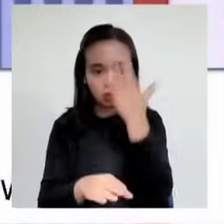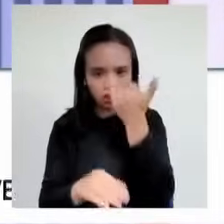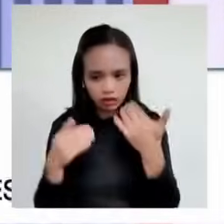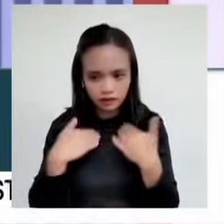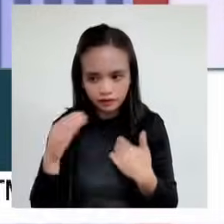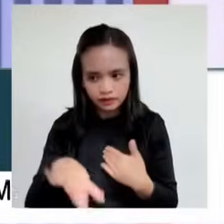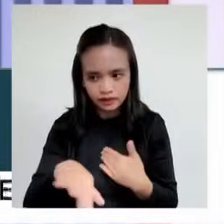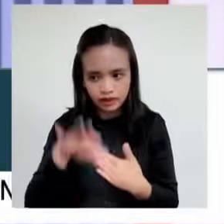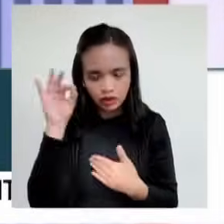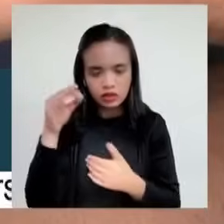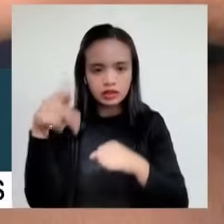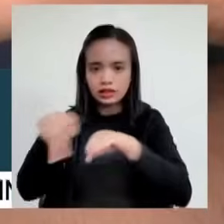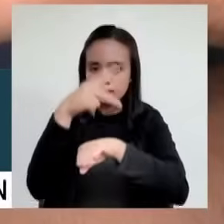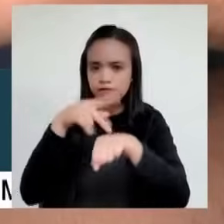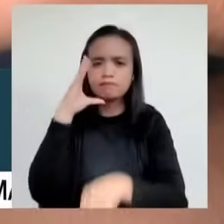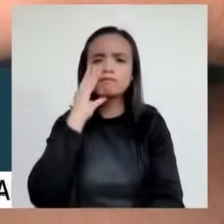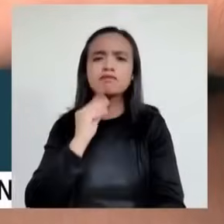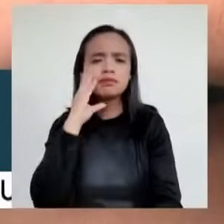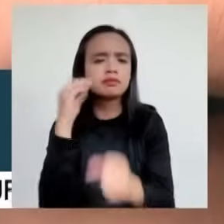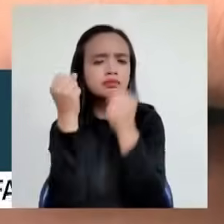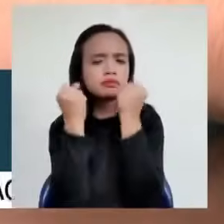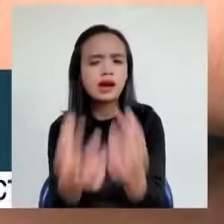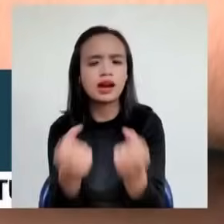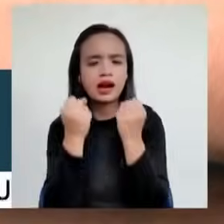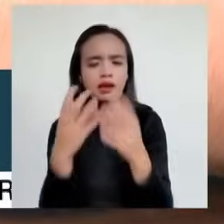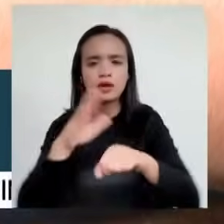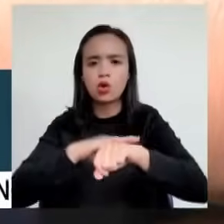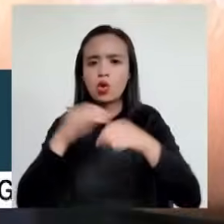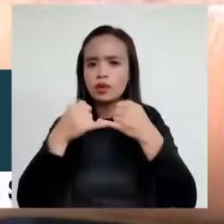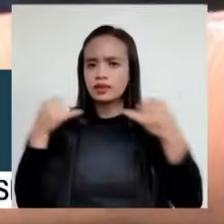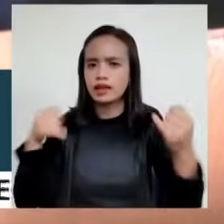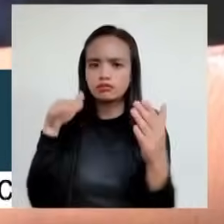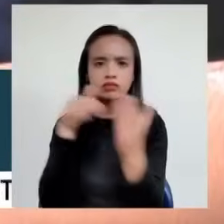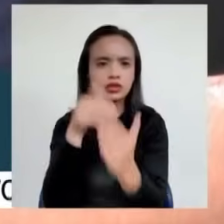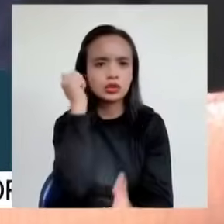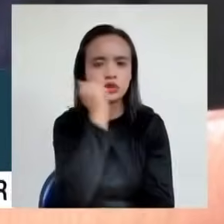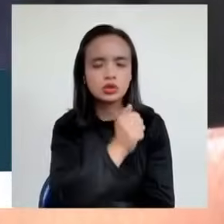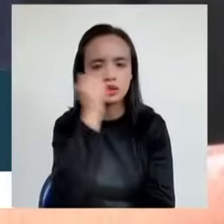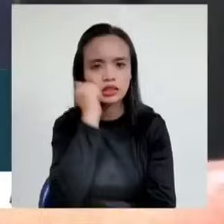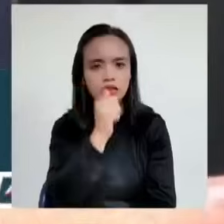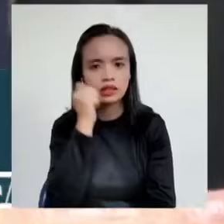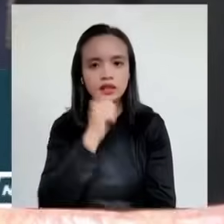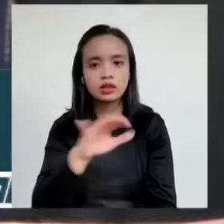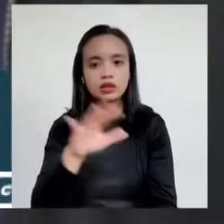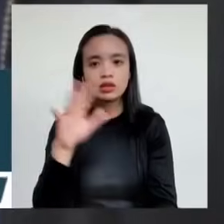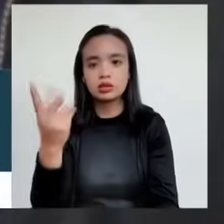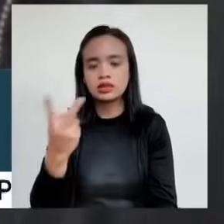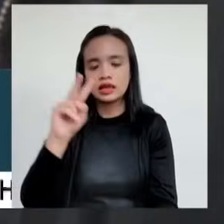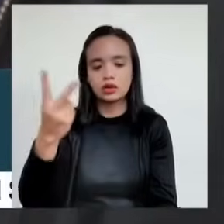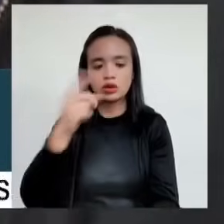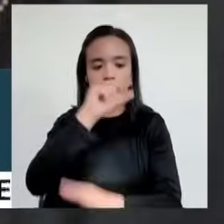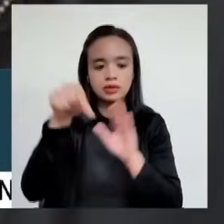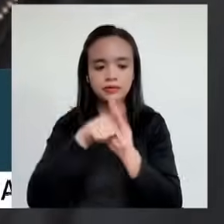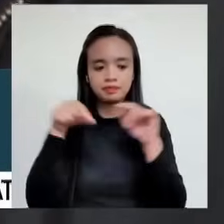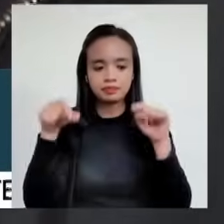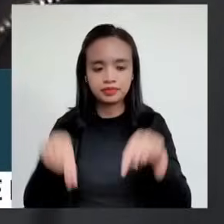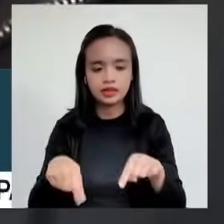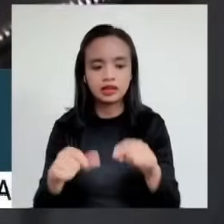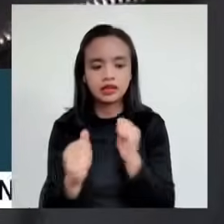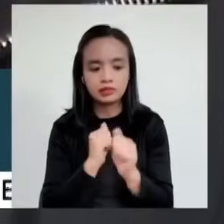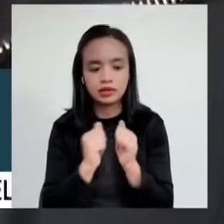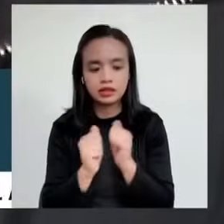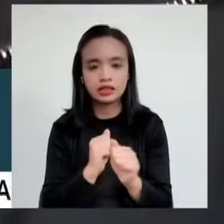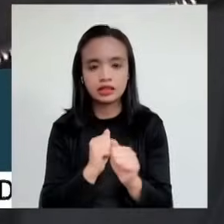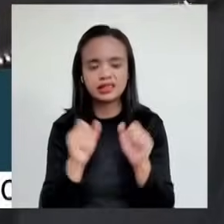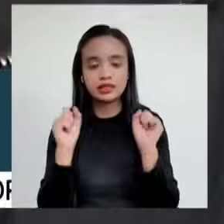country experienced millions of cyber attacks daily in the second quarter of this year alone. It warns that figure could still